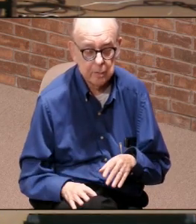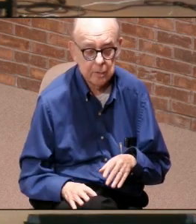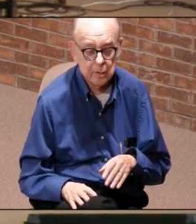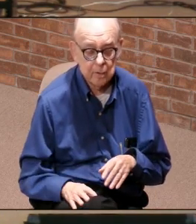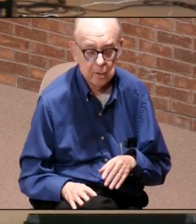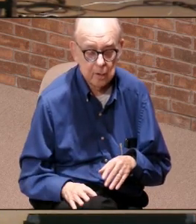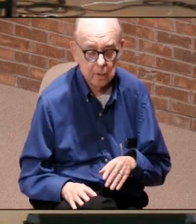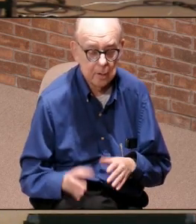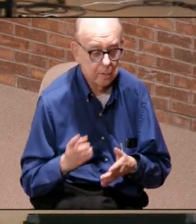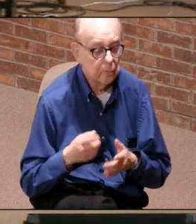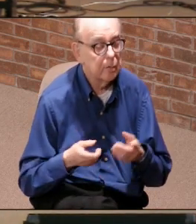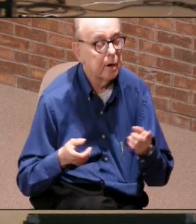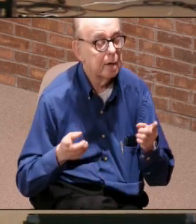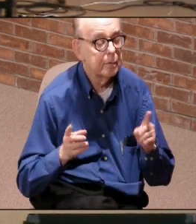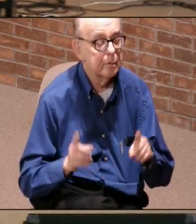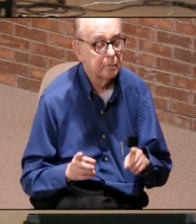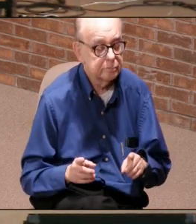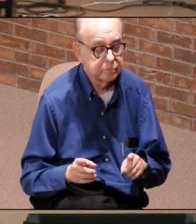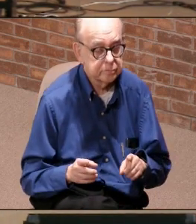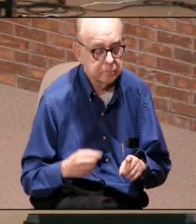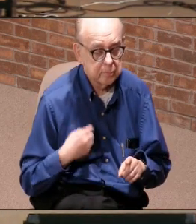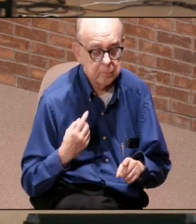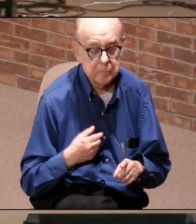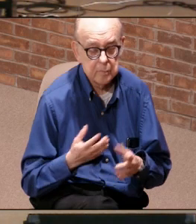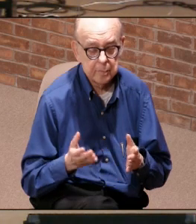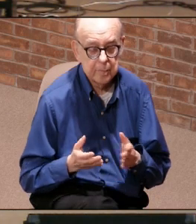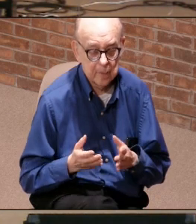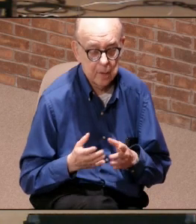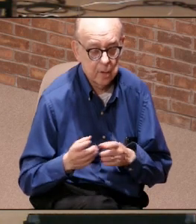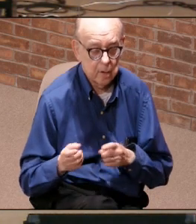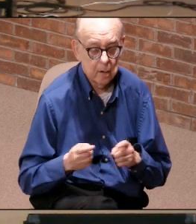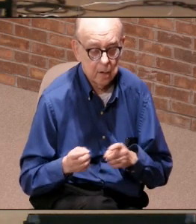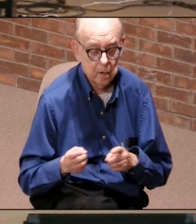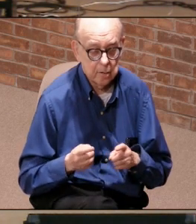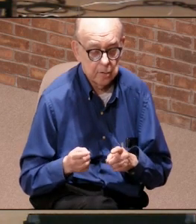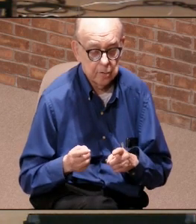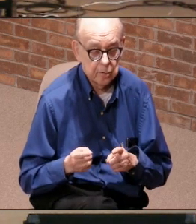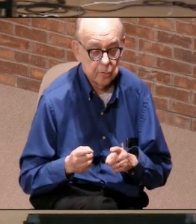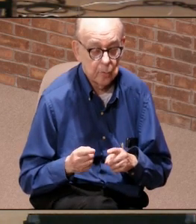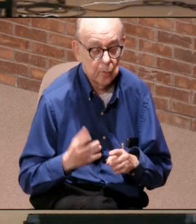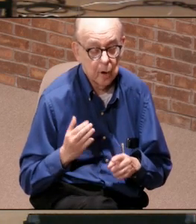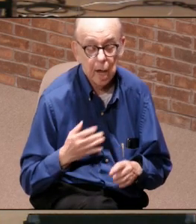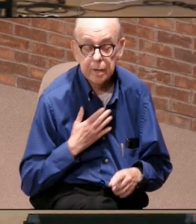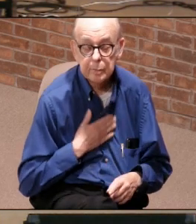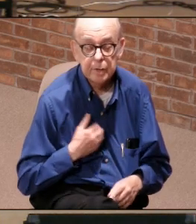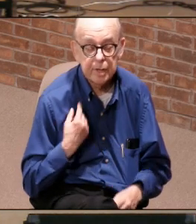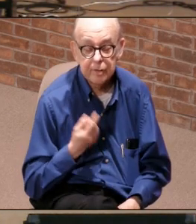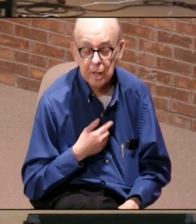So what happens is we want to be in control and please us